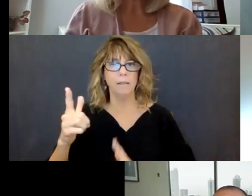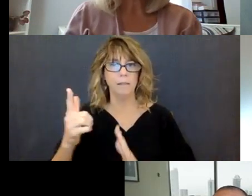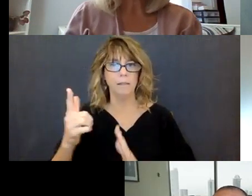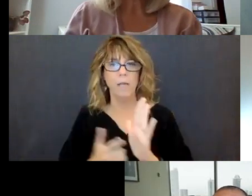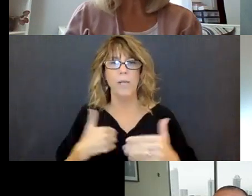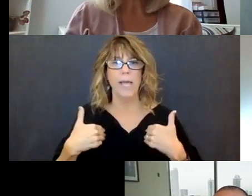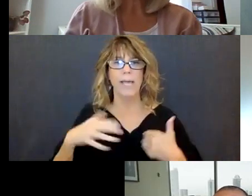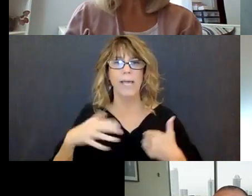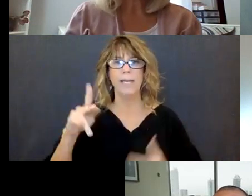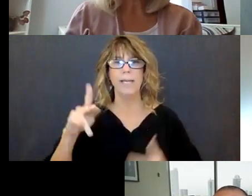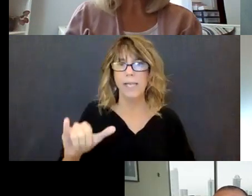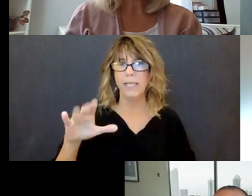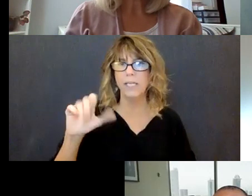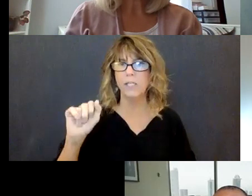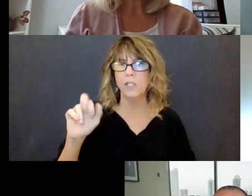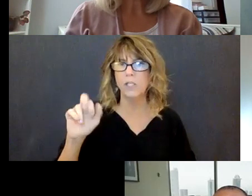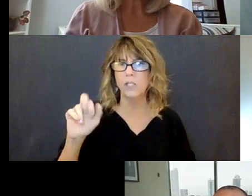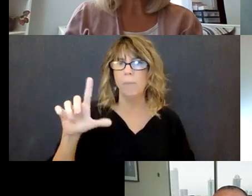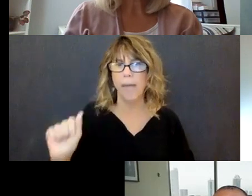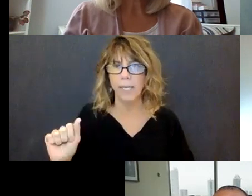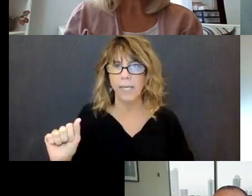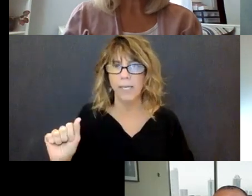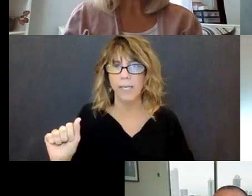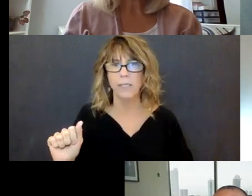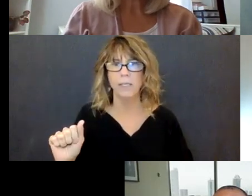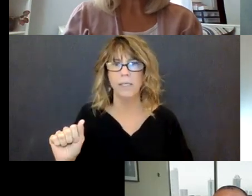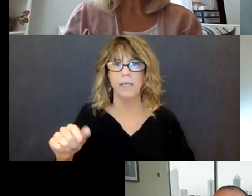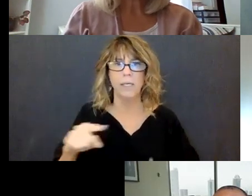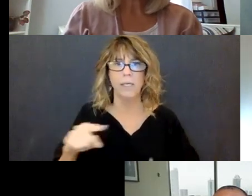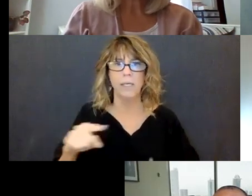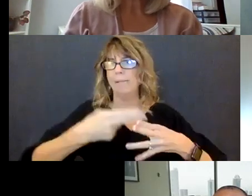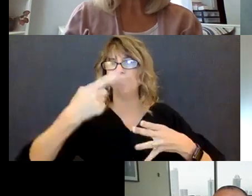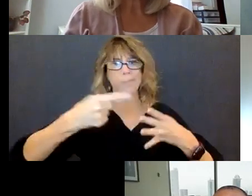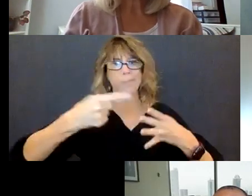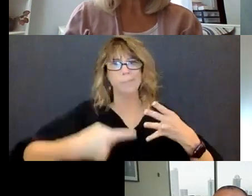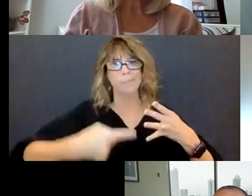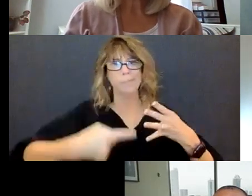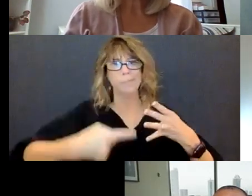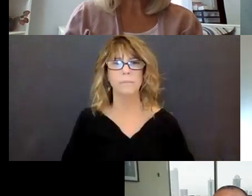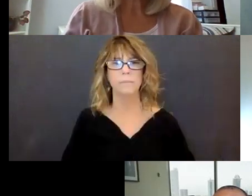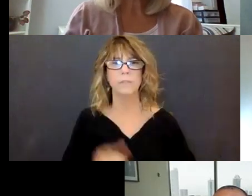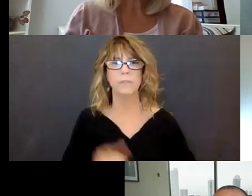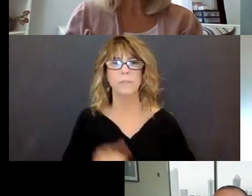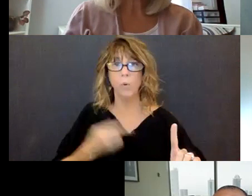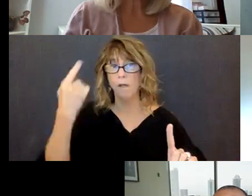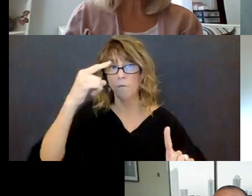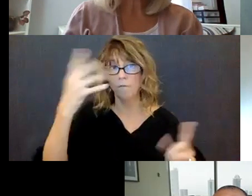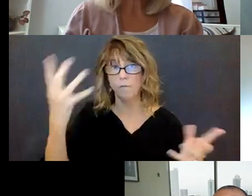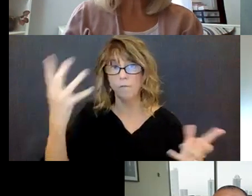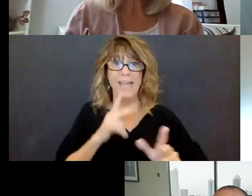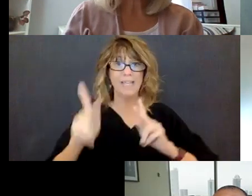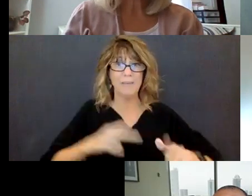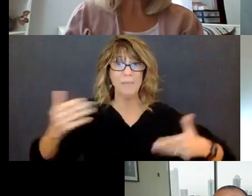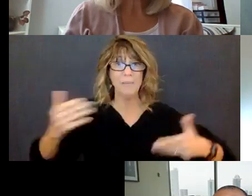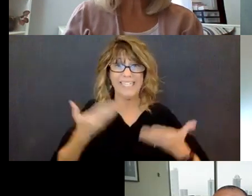Kelly Carballo with Jess Kelly, who's in MSW. The point with all that is that all of our people in here are